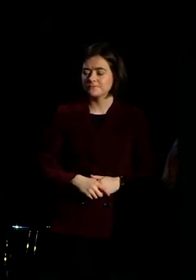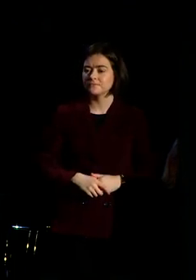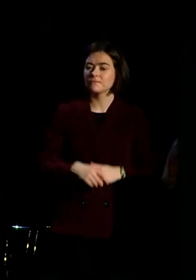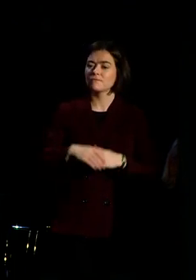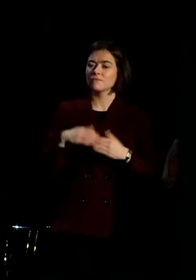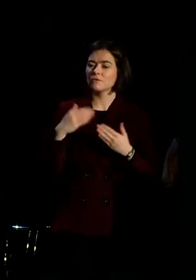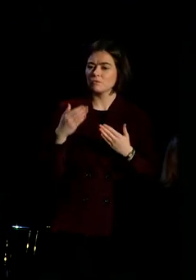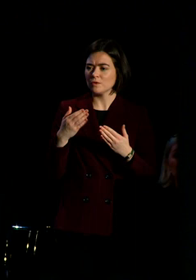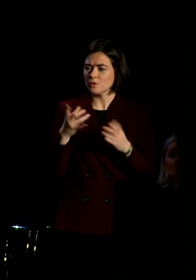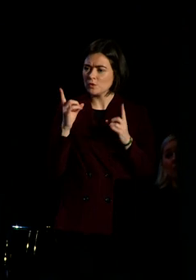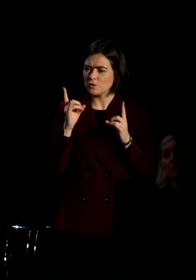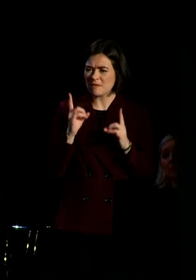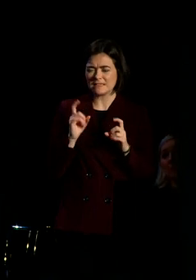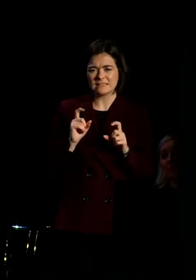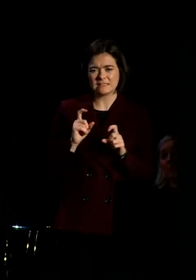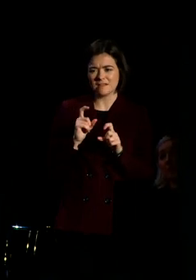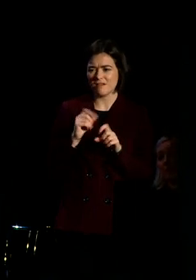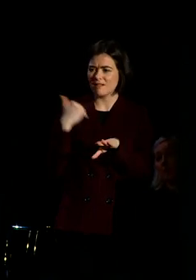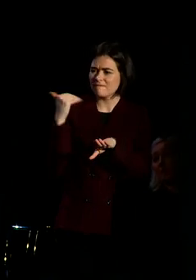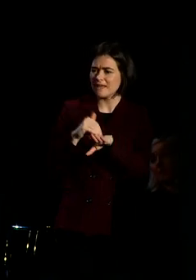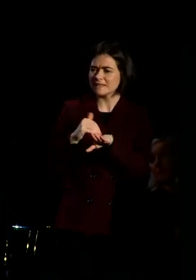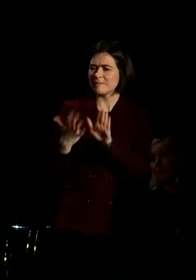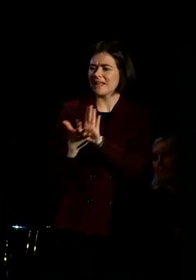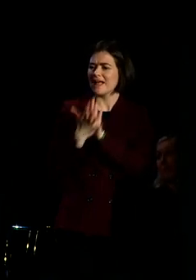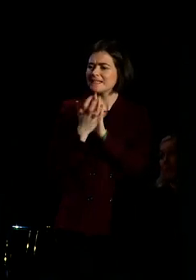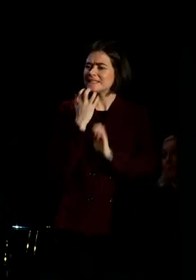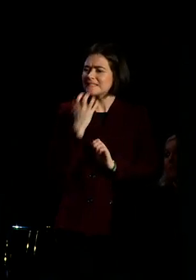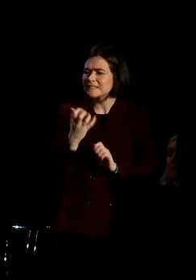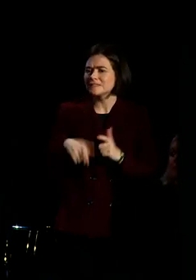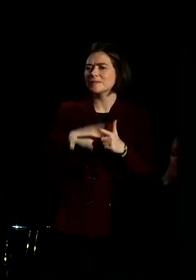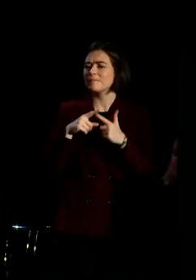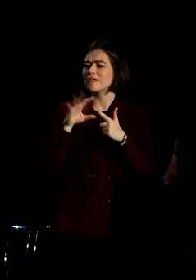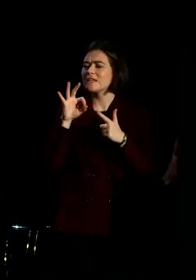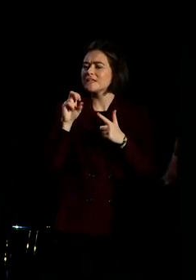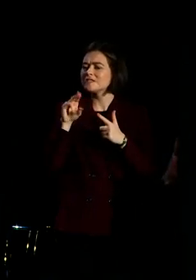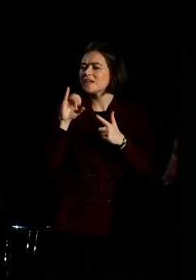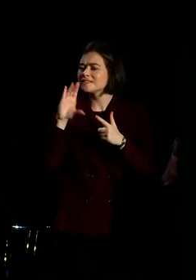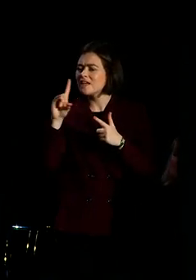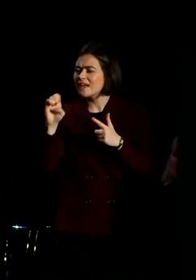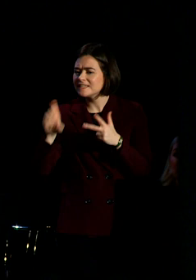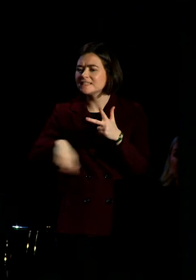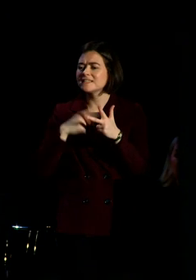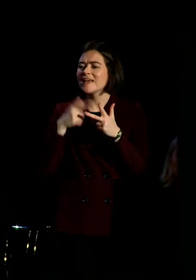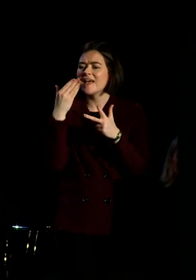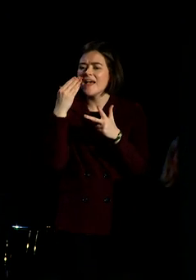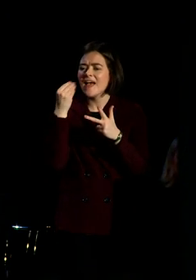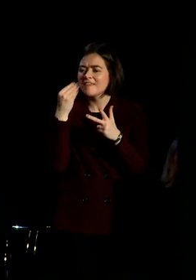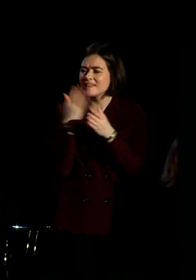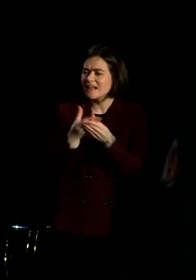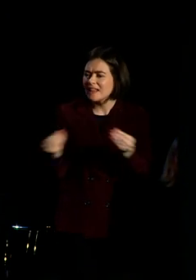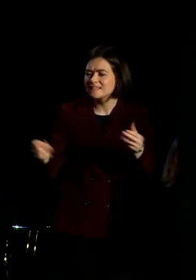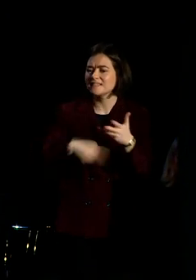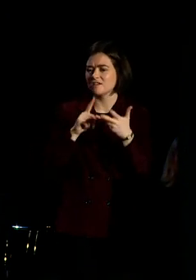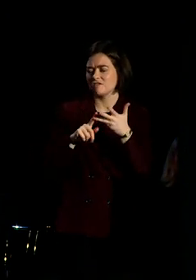With humanity still scarred by anti-Semitism, genocide, ethnic cleansing,